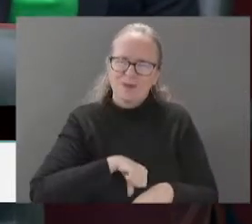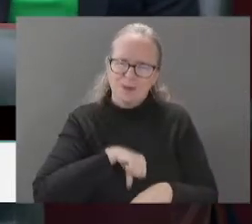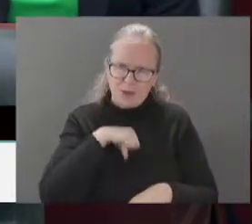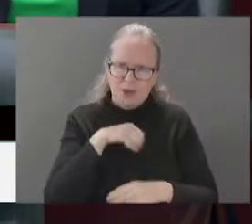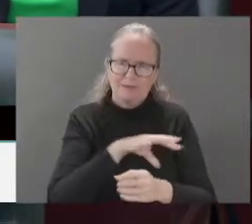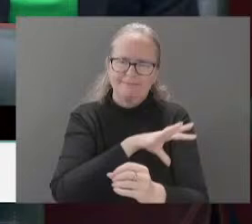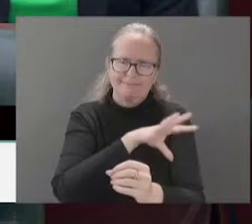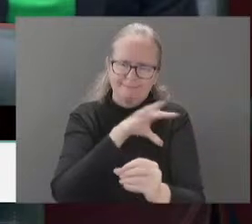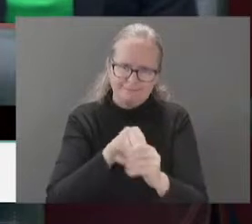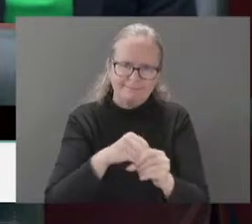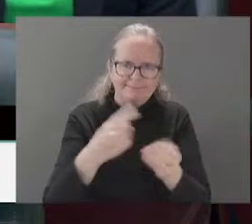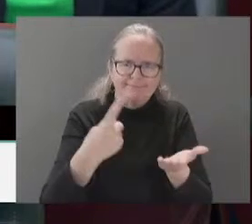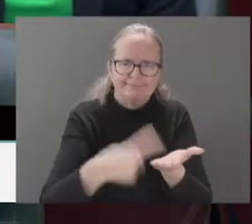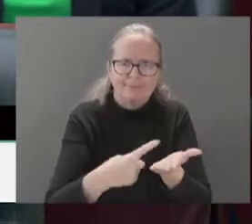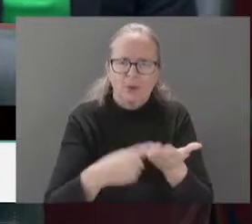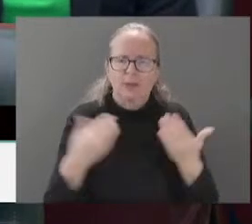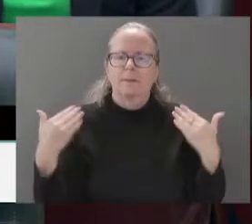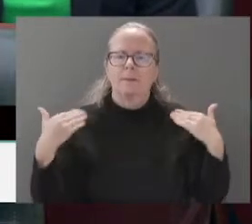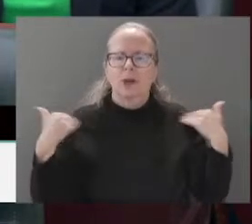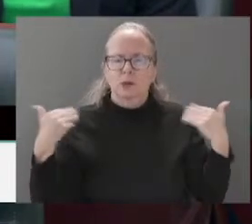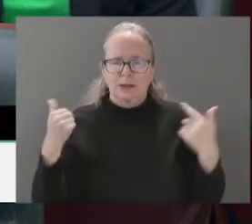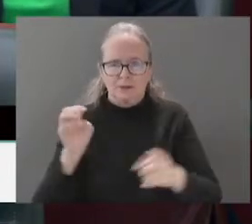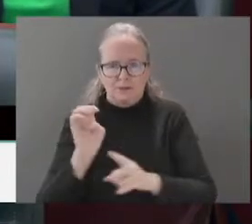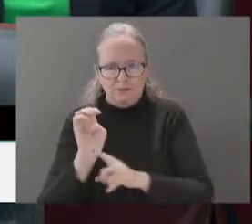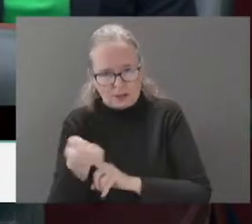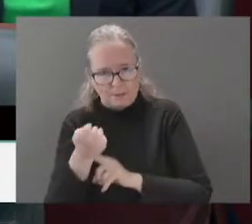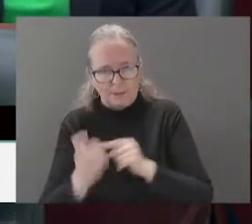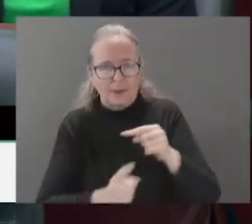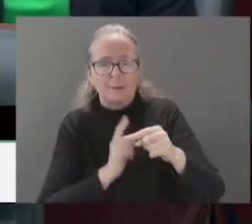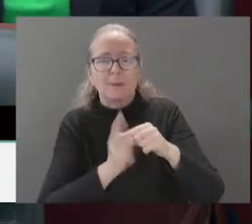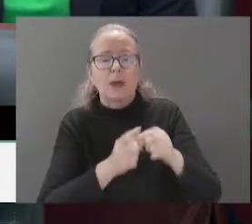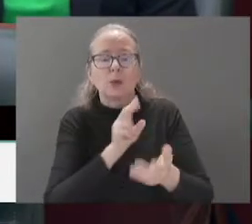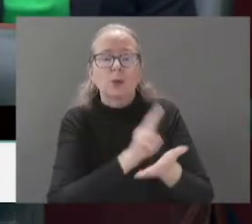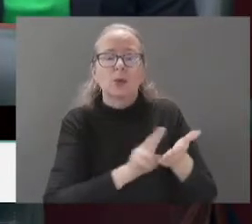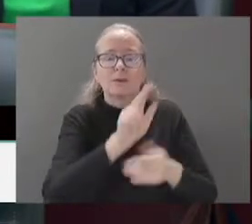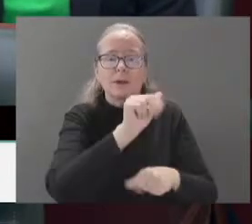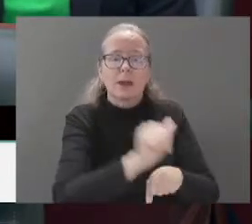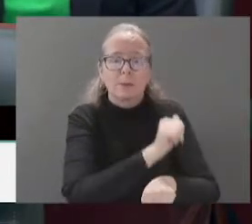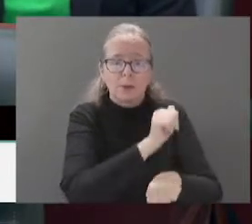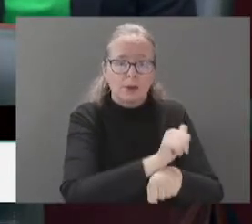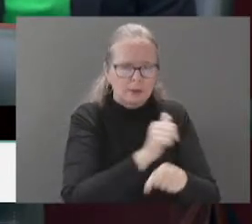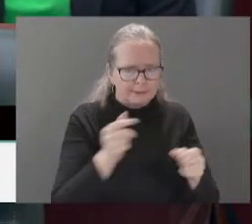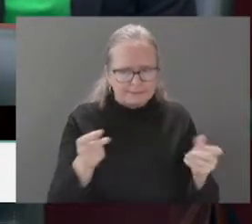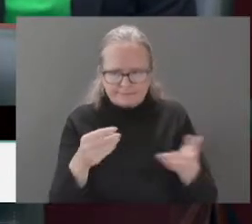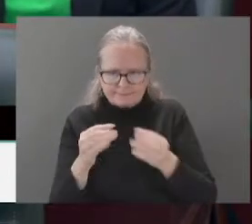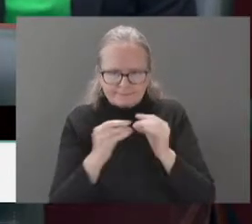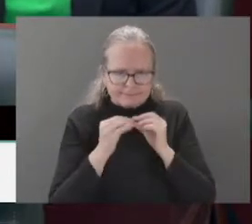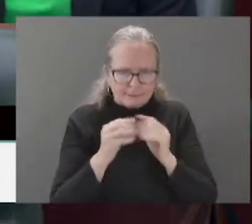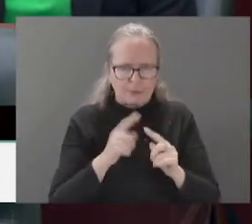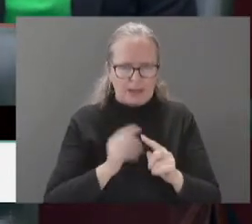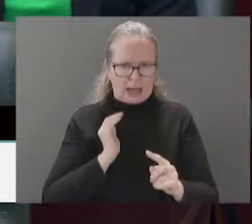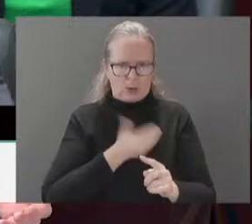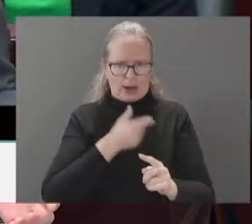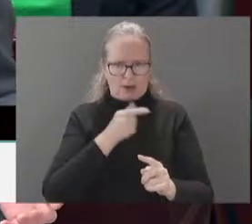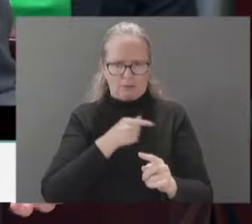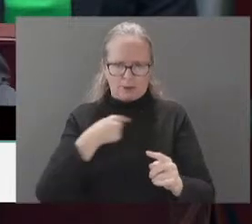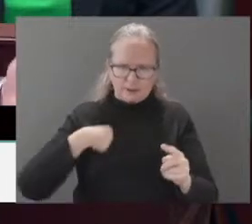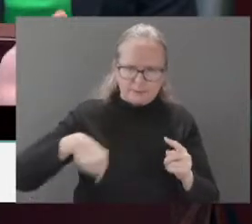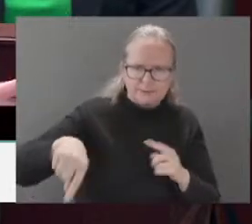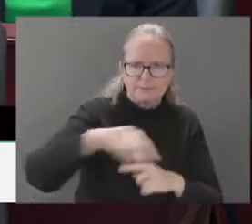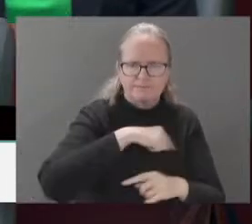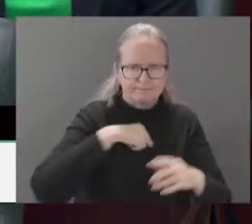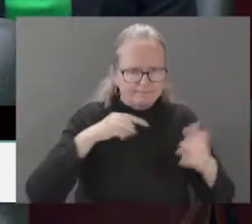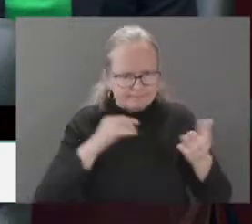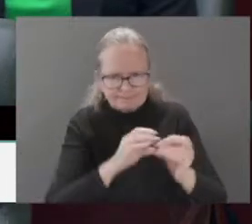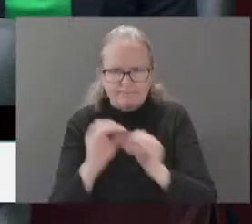collaboration with the University of Alberta and Alberta innovates to highlight a recent pilot project uh with the City of Calgary it is a pilot project